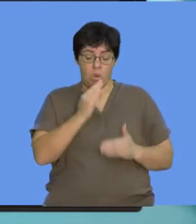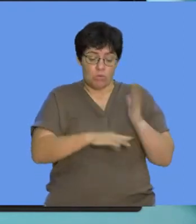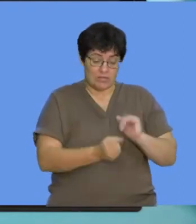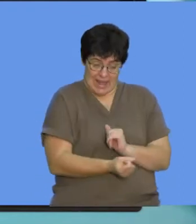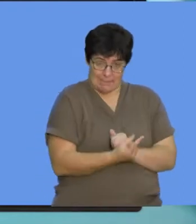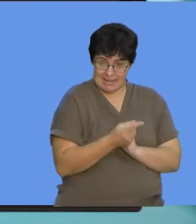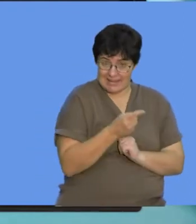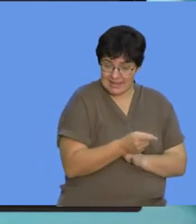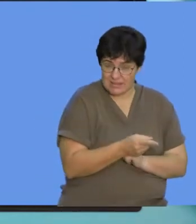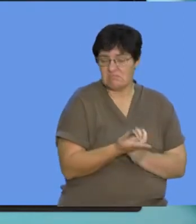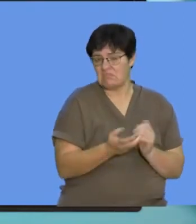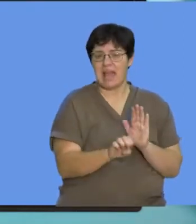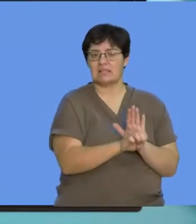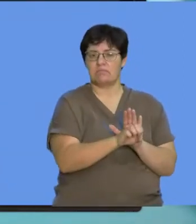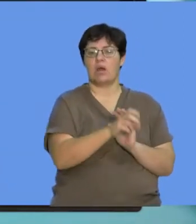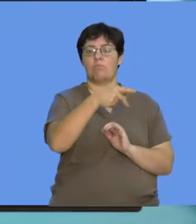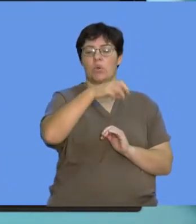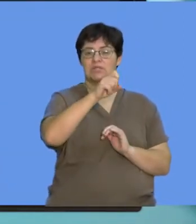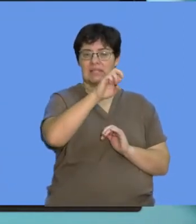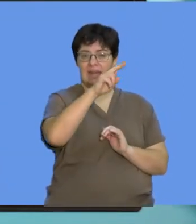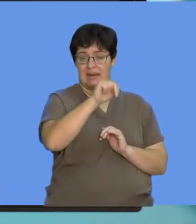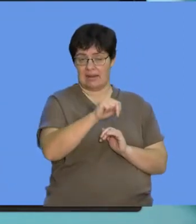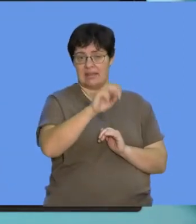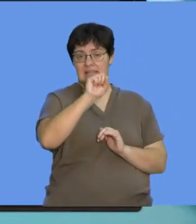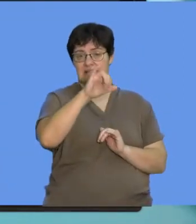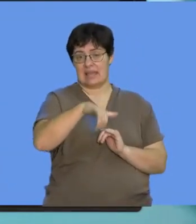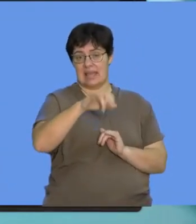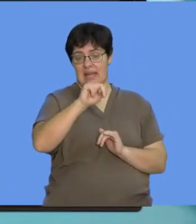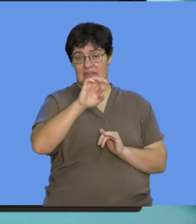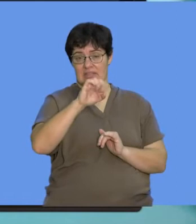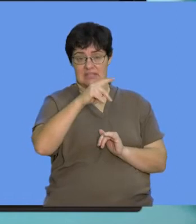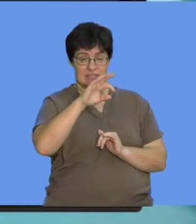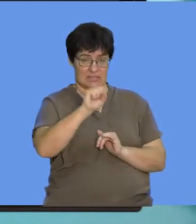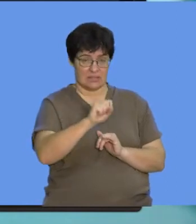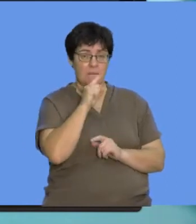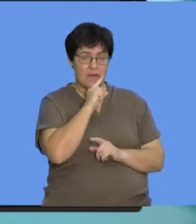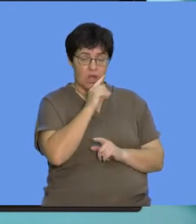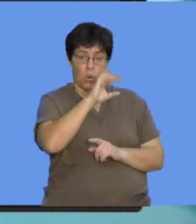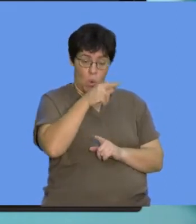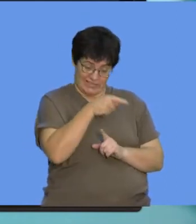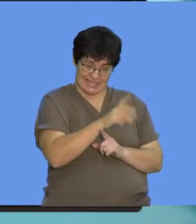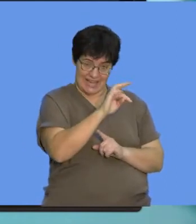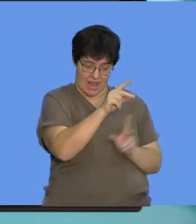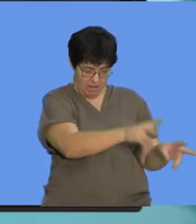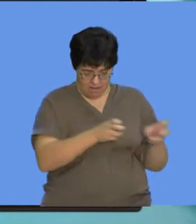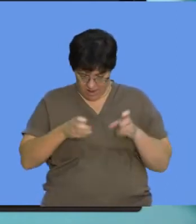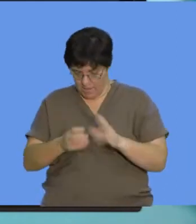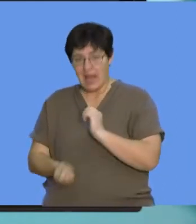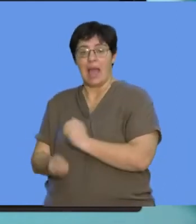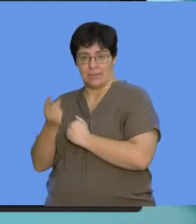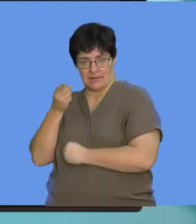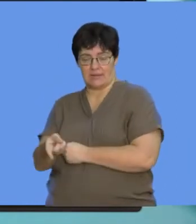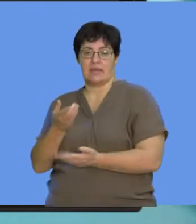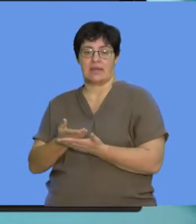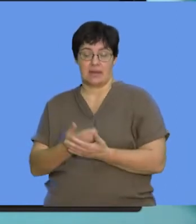processes to happen, for example, protein synthesis, that information needs to be coded for by the DNA. So we're looking at